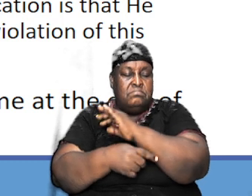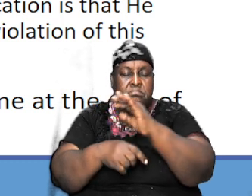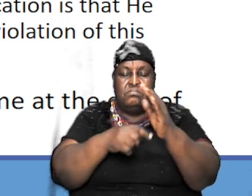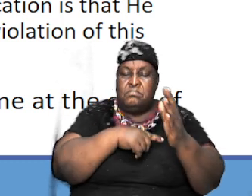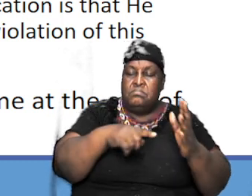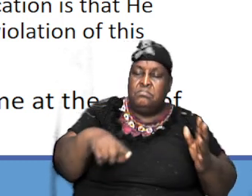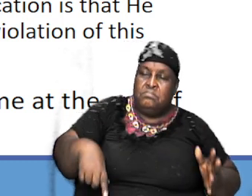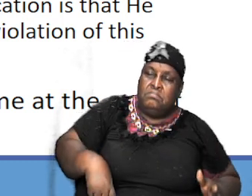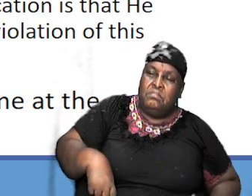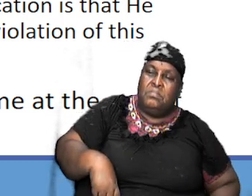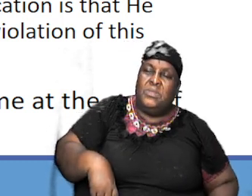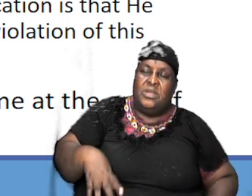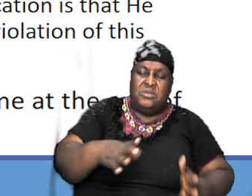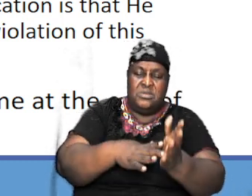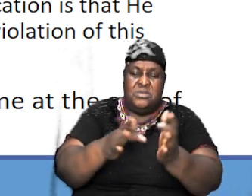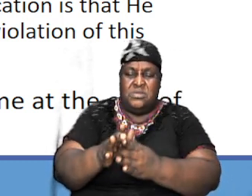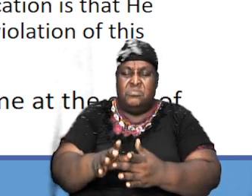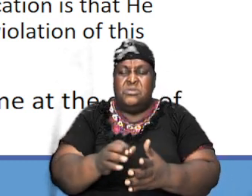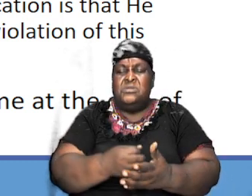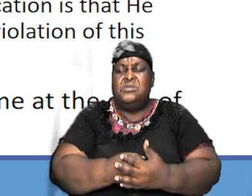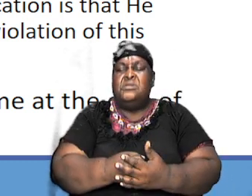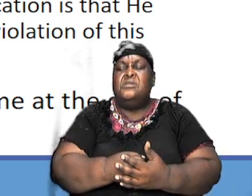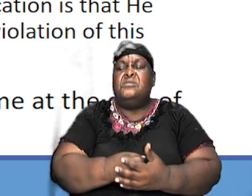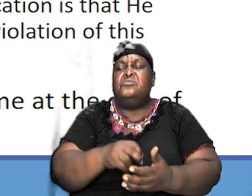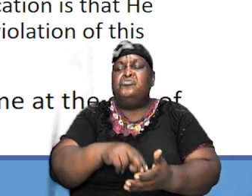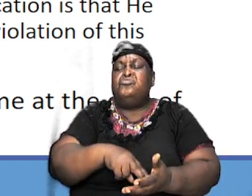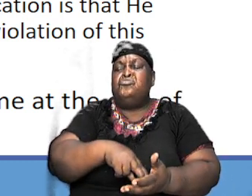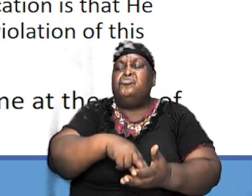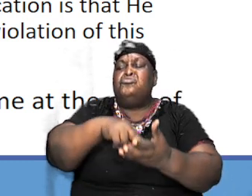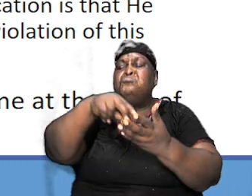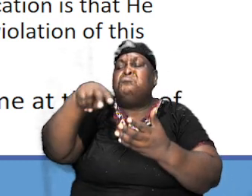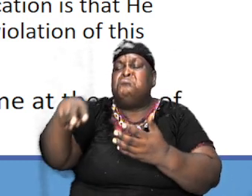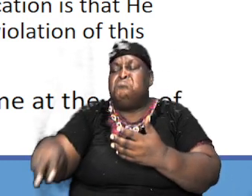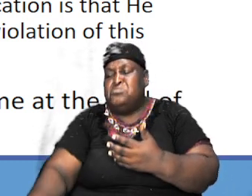said, throw thyself off of thy...